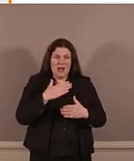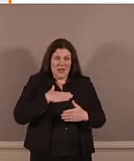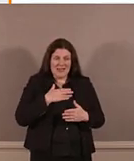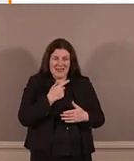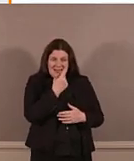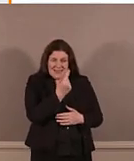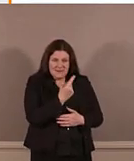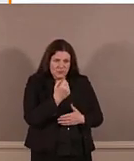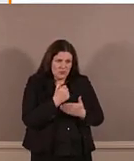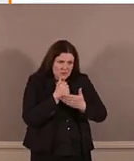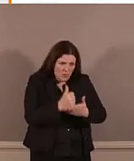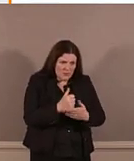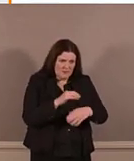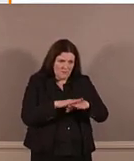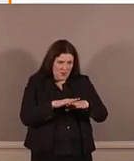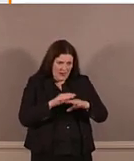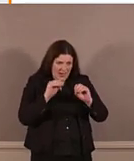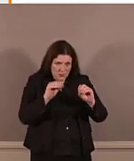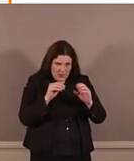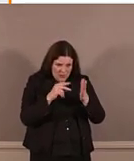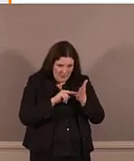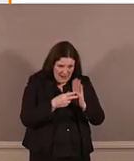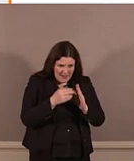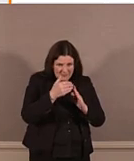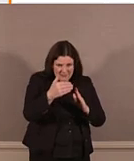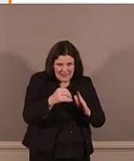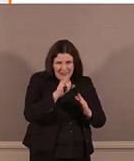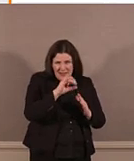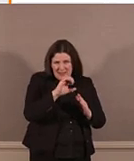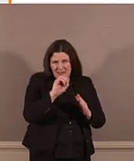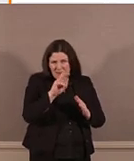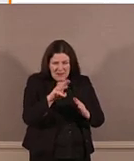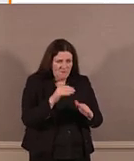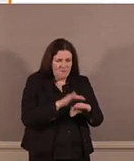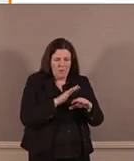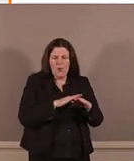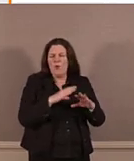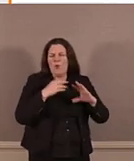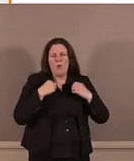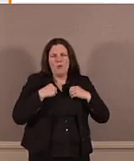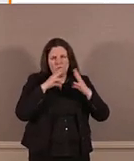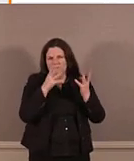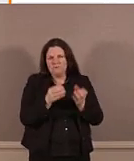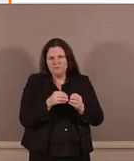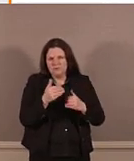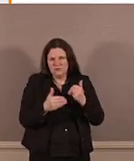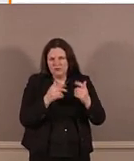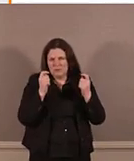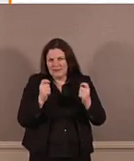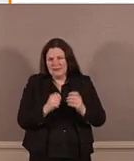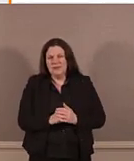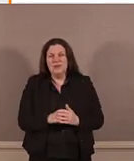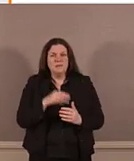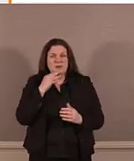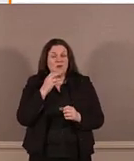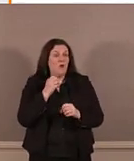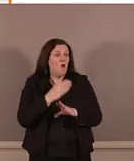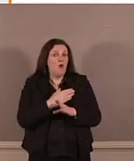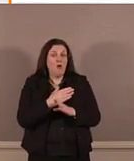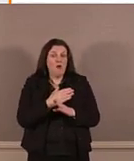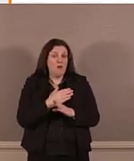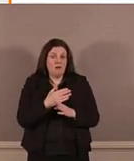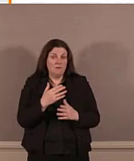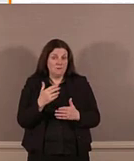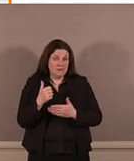further education and training, and includes work experience in that as well. All programmes provide individual assessments of your